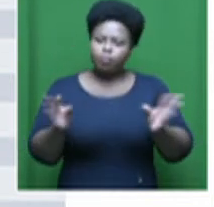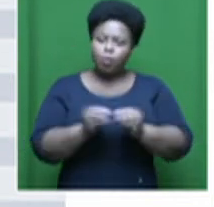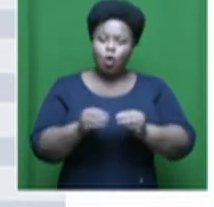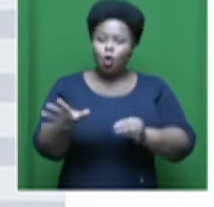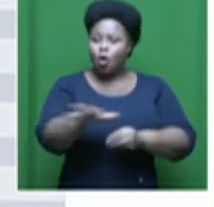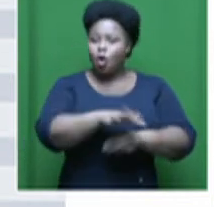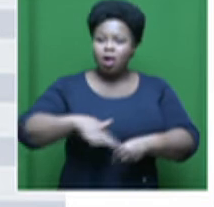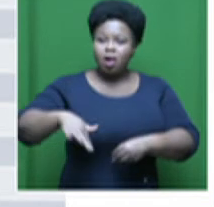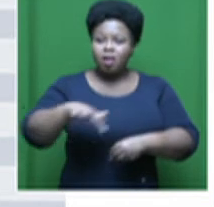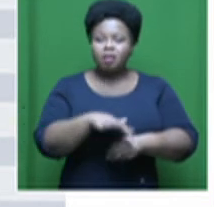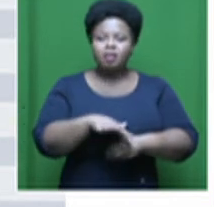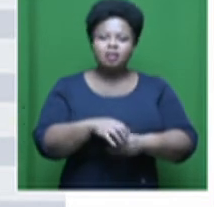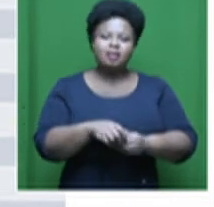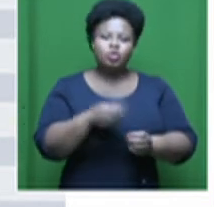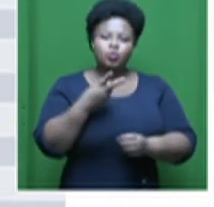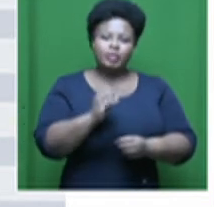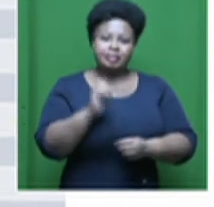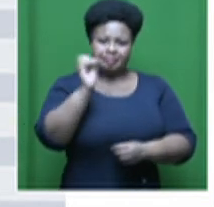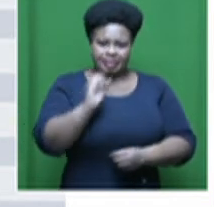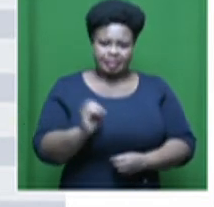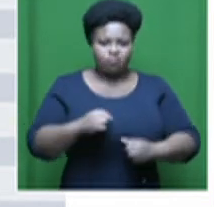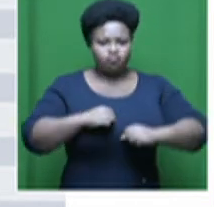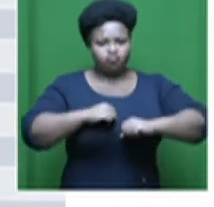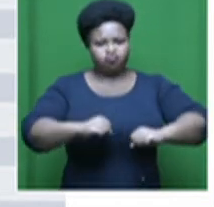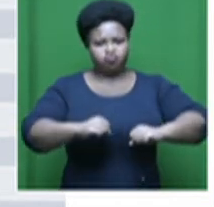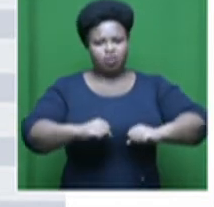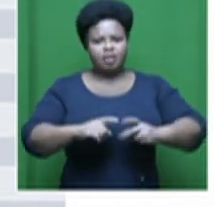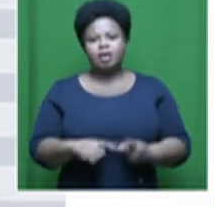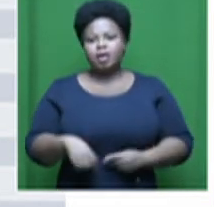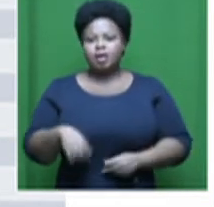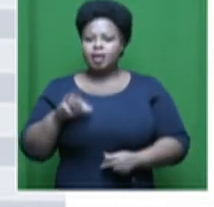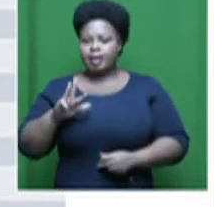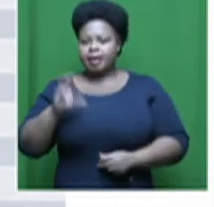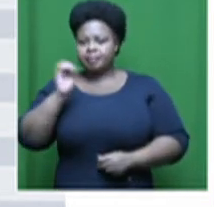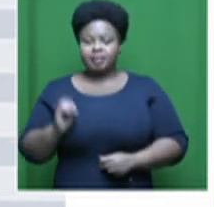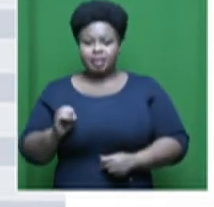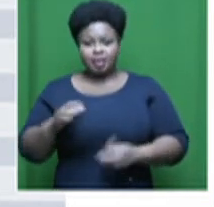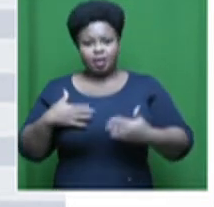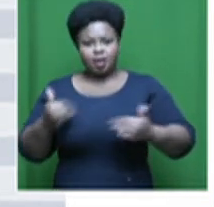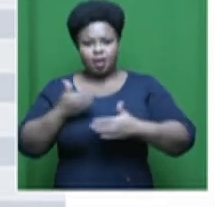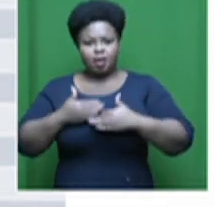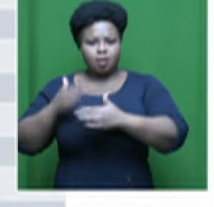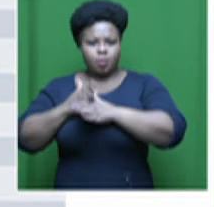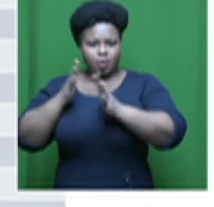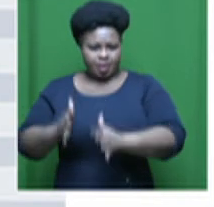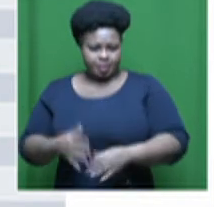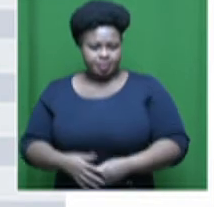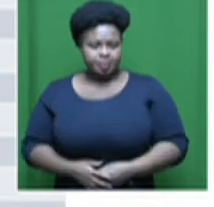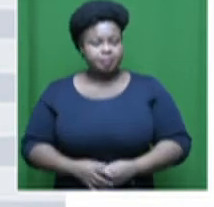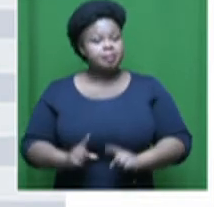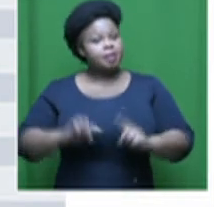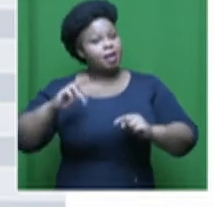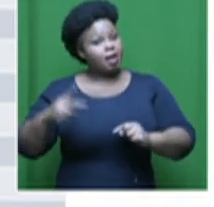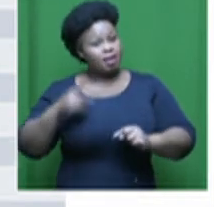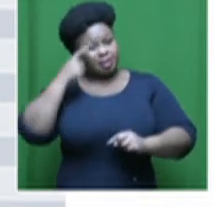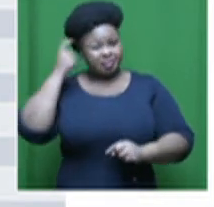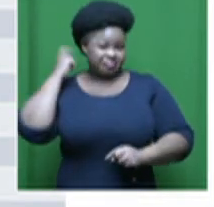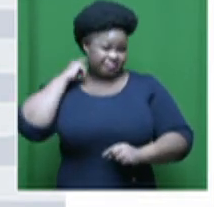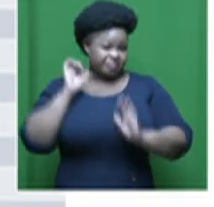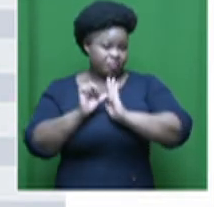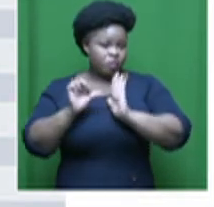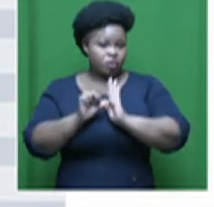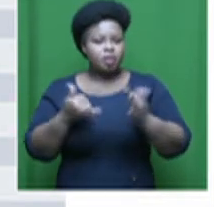participants were considered to be obese, and 9% were healthcare workers. Now, another important aspect is that the population